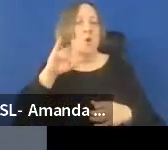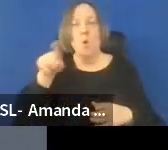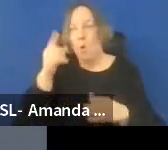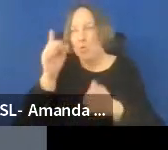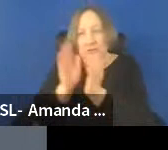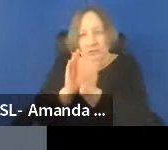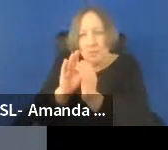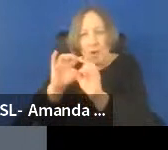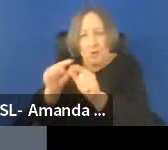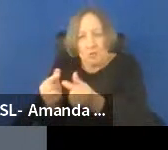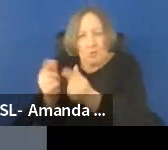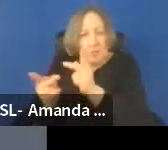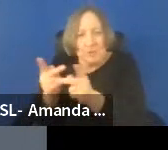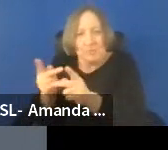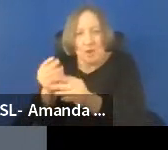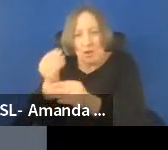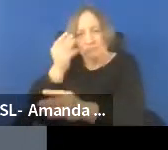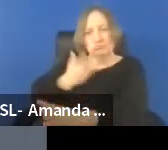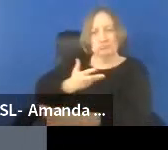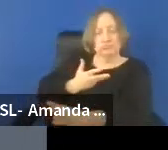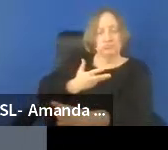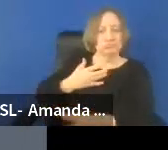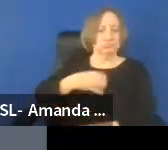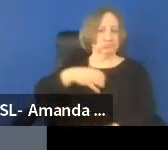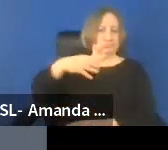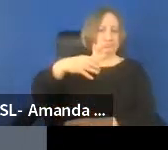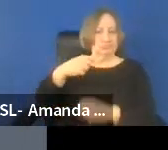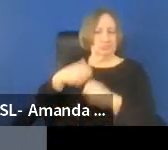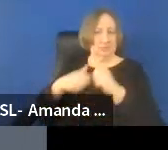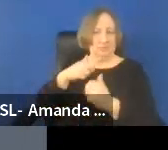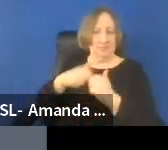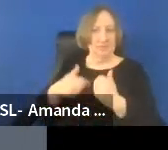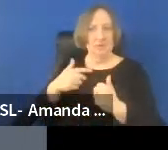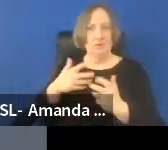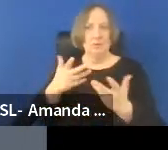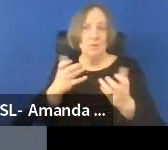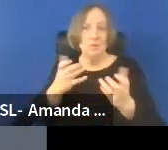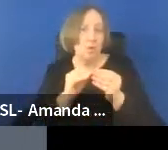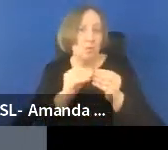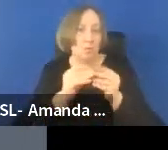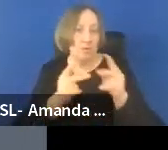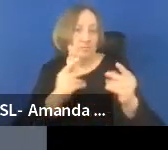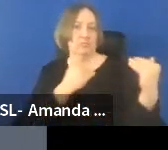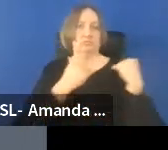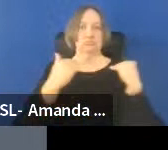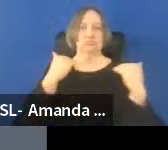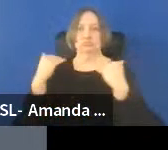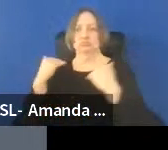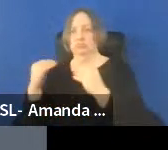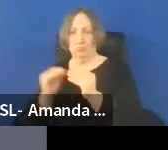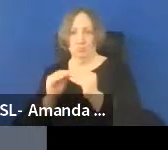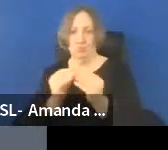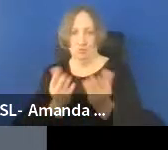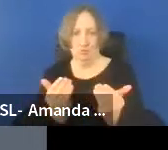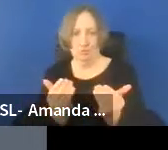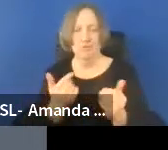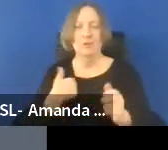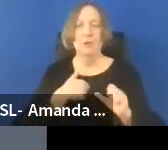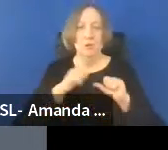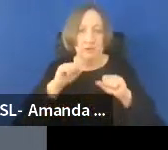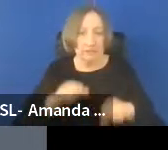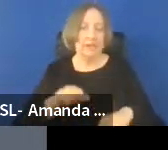certain subset of Portlanders, and we would love to hear from more Portlanders. We can